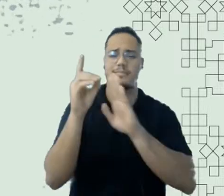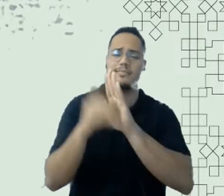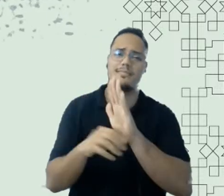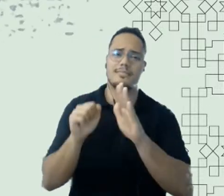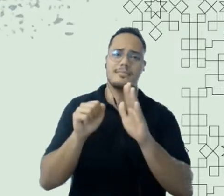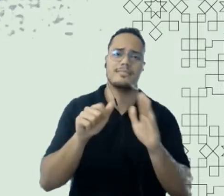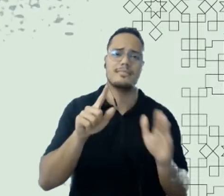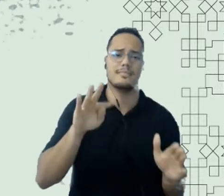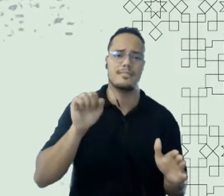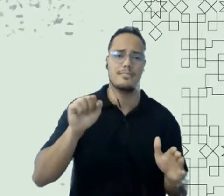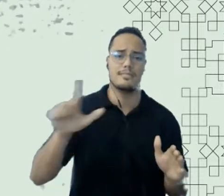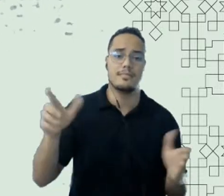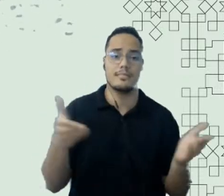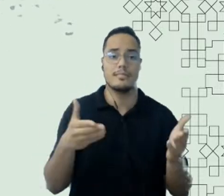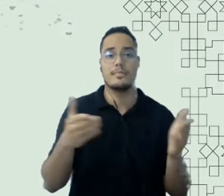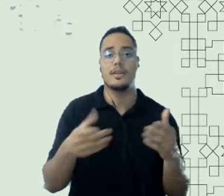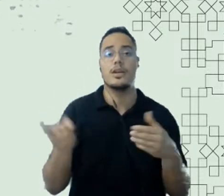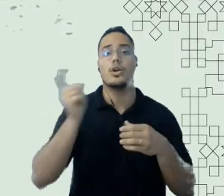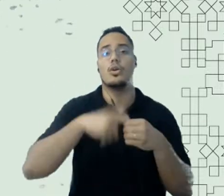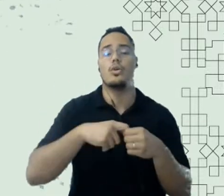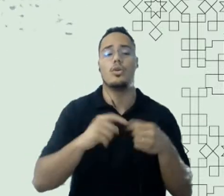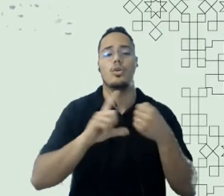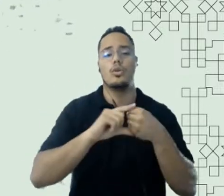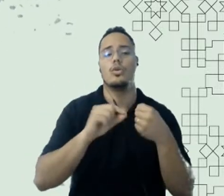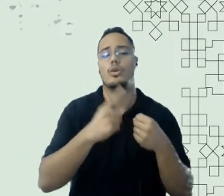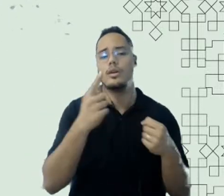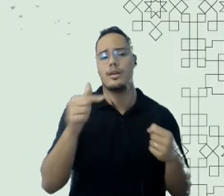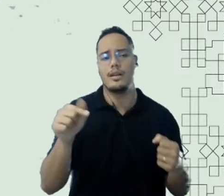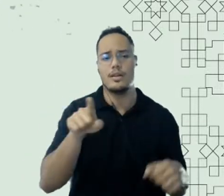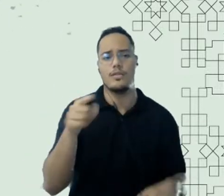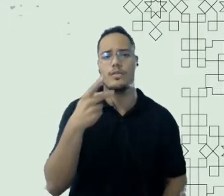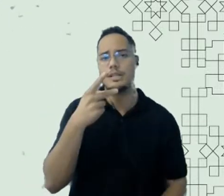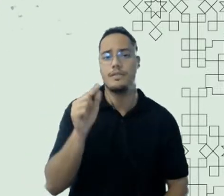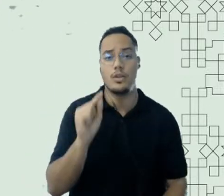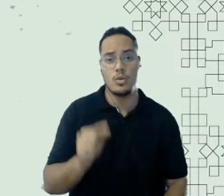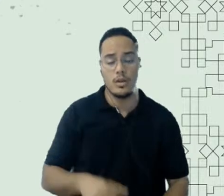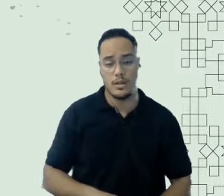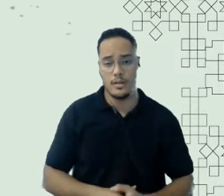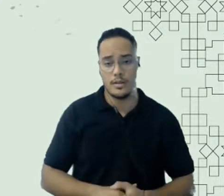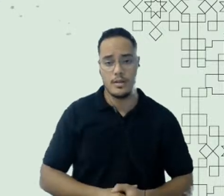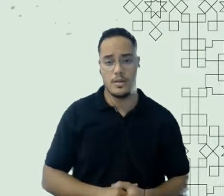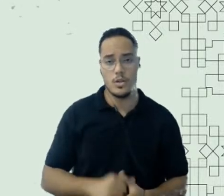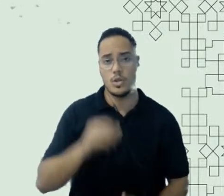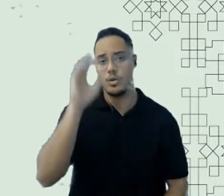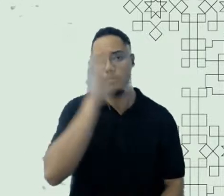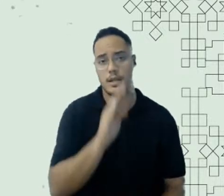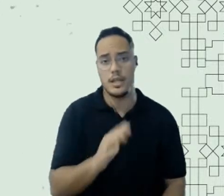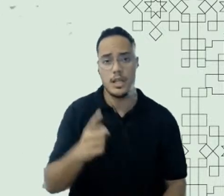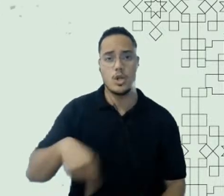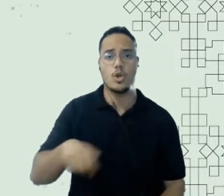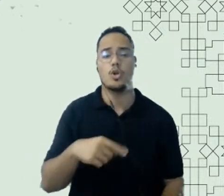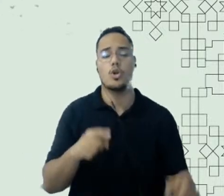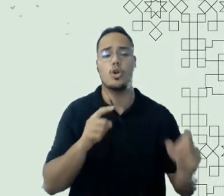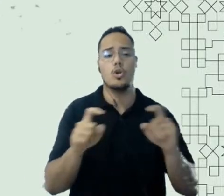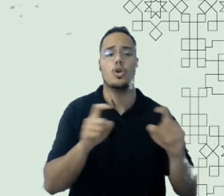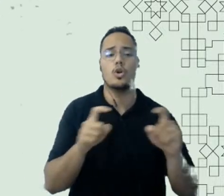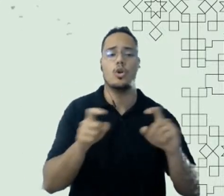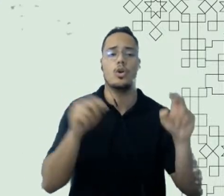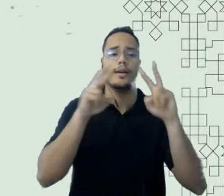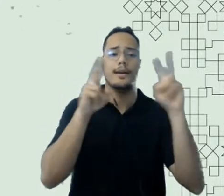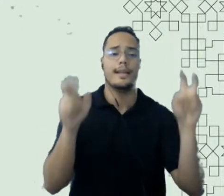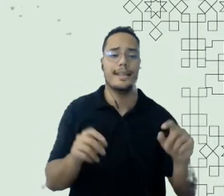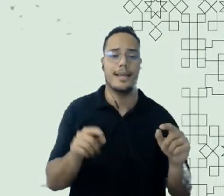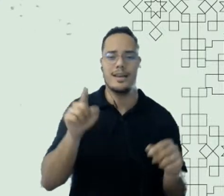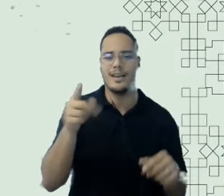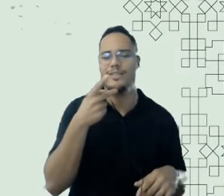you said in Brazil we discussed a lot. Oh, exactly what you mentioned. This is the end of